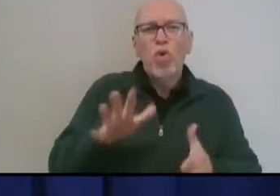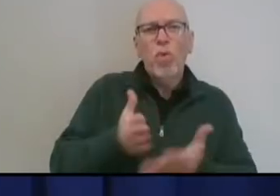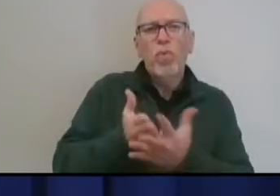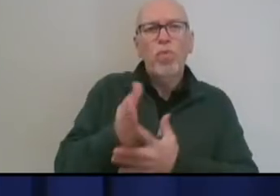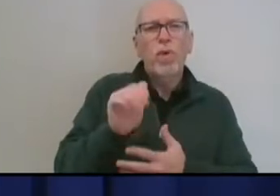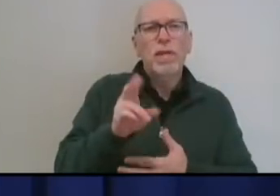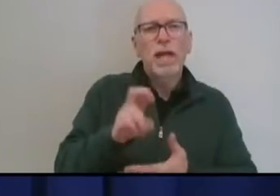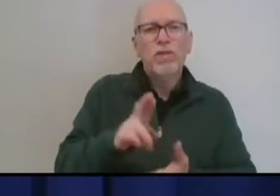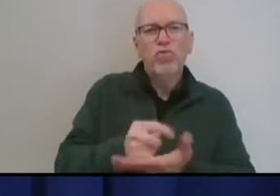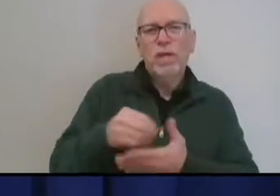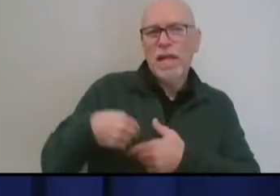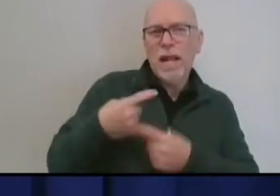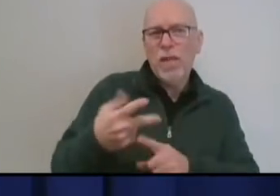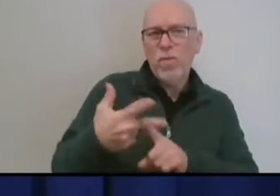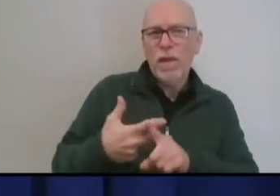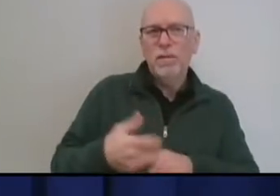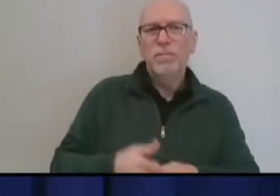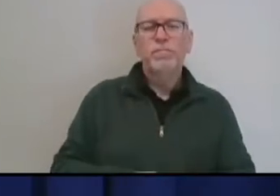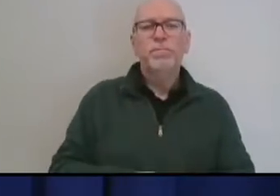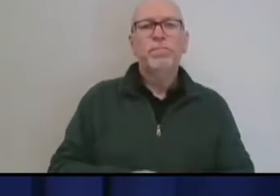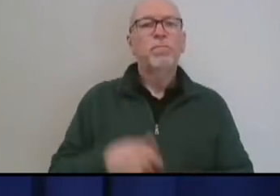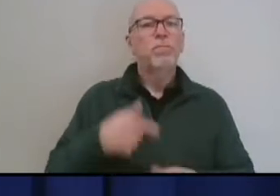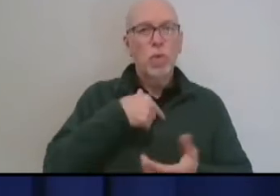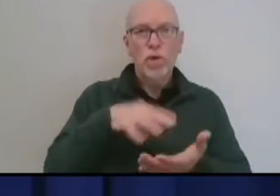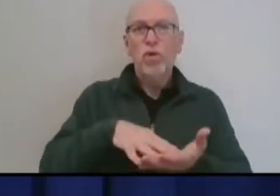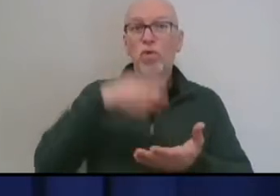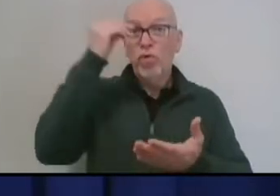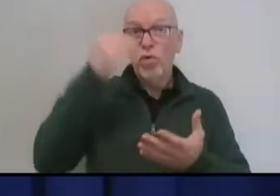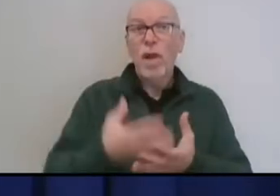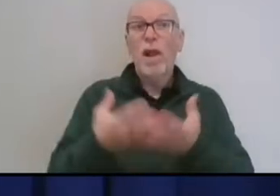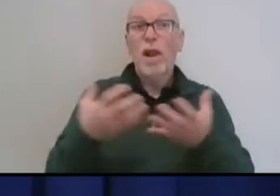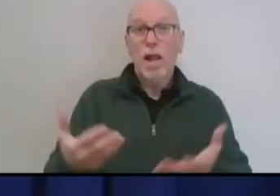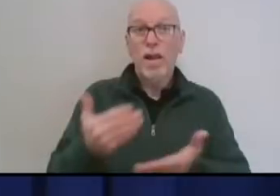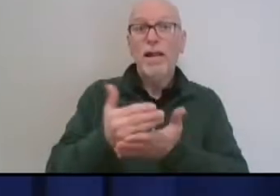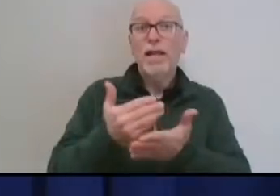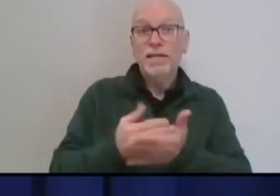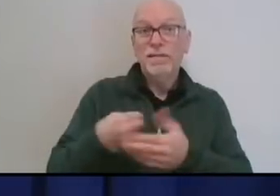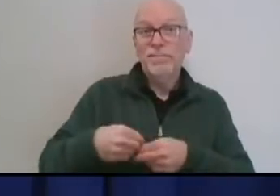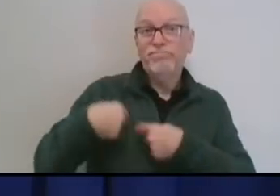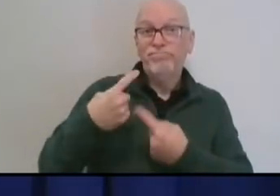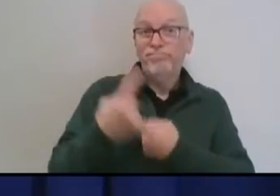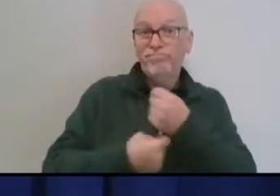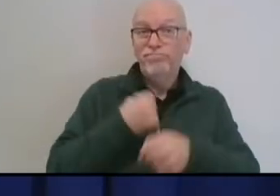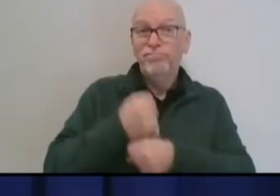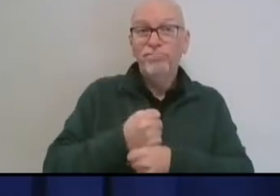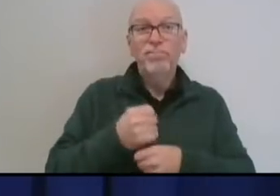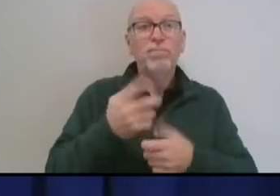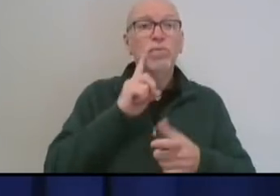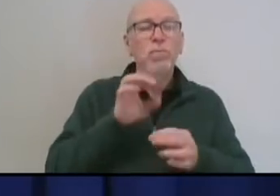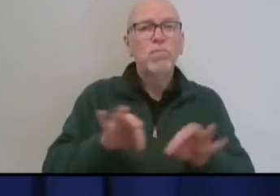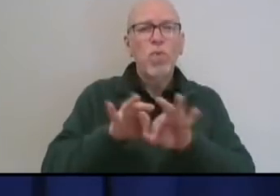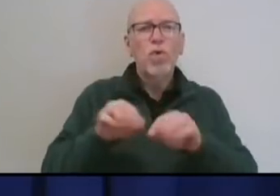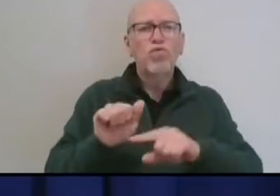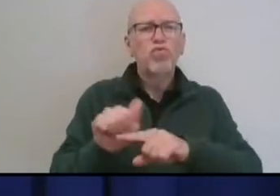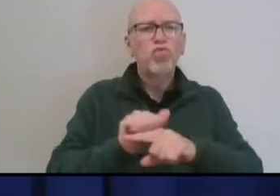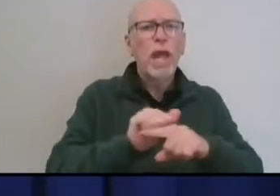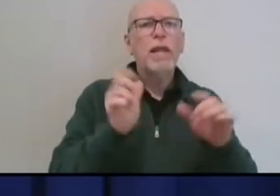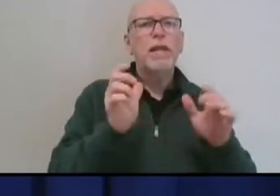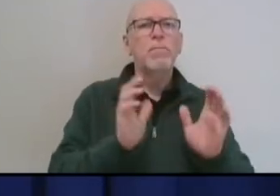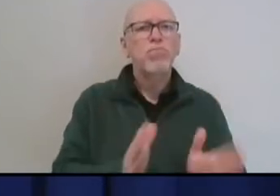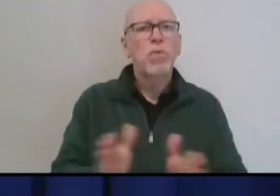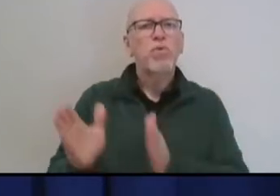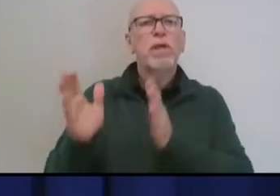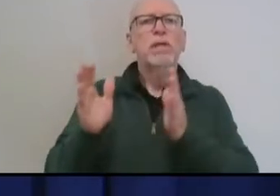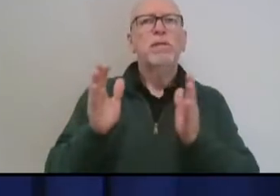within the past 3 months. We've learned a lot of lessons this past year about the importance of training and of preparation,